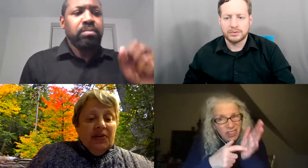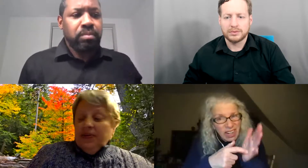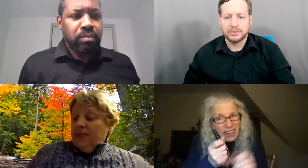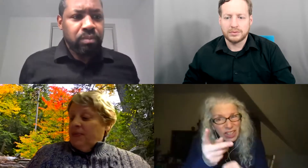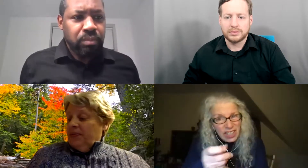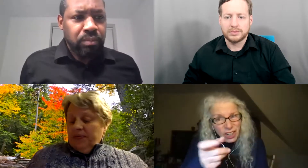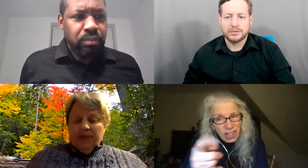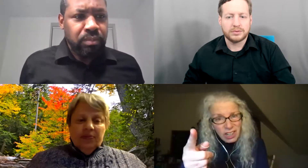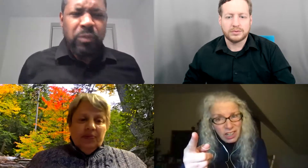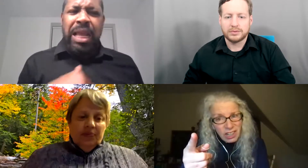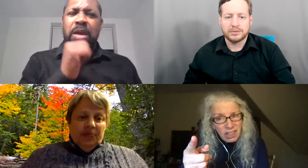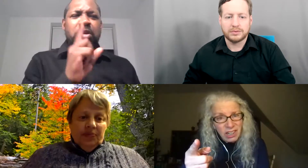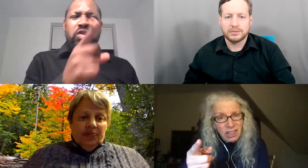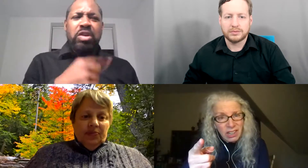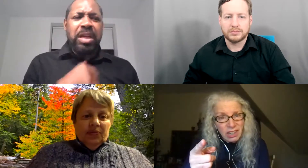year?